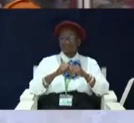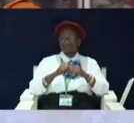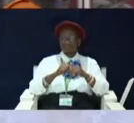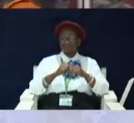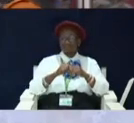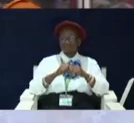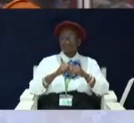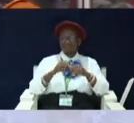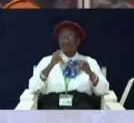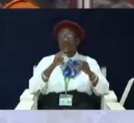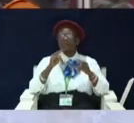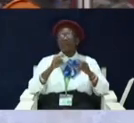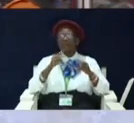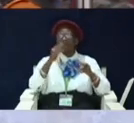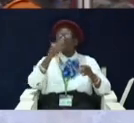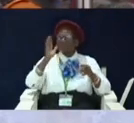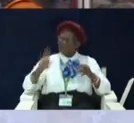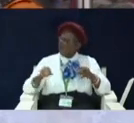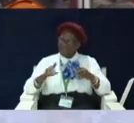wicked.